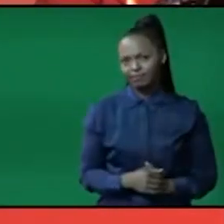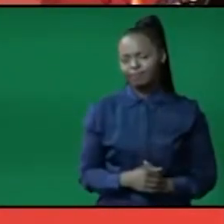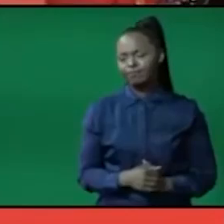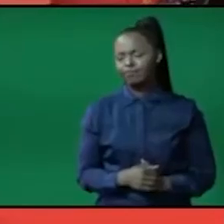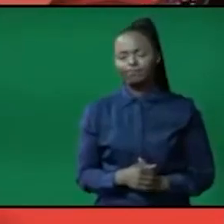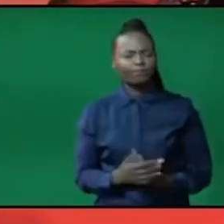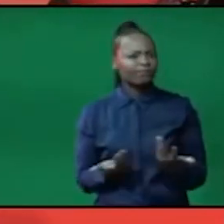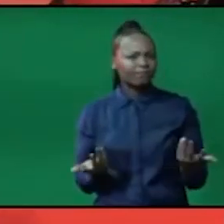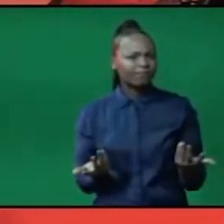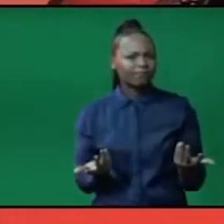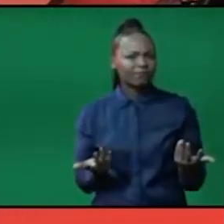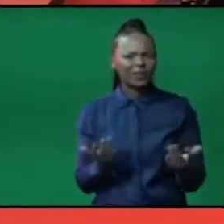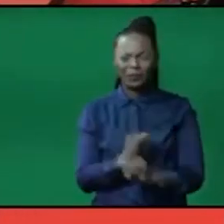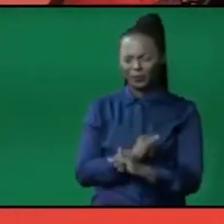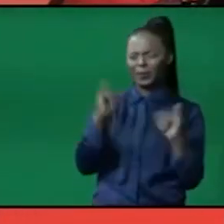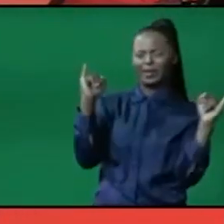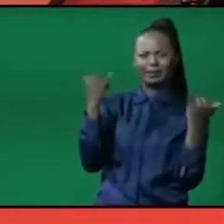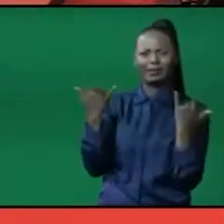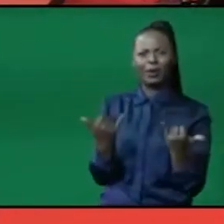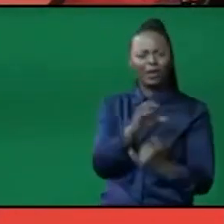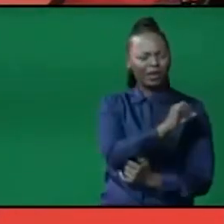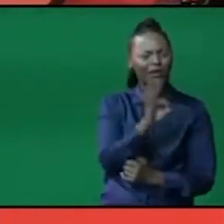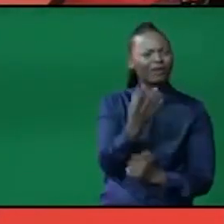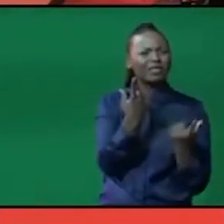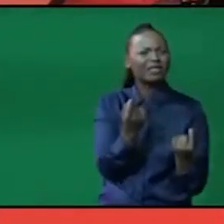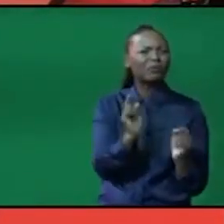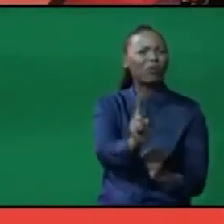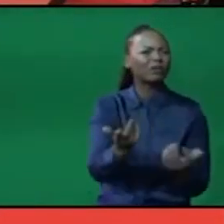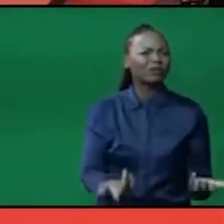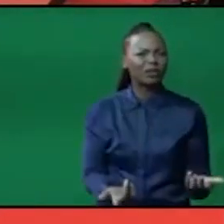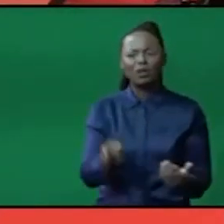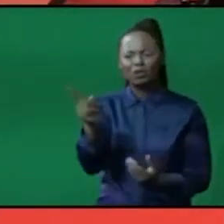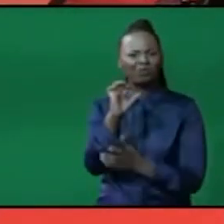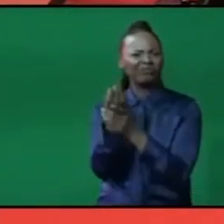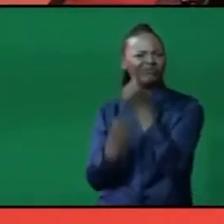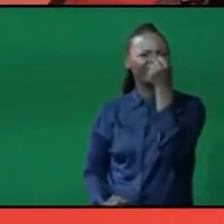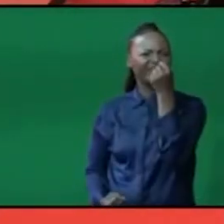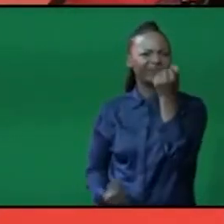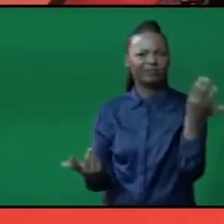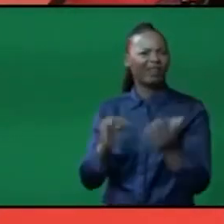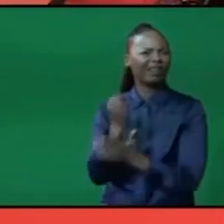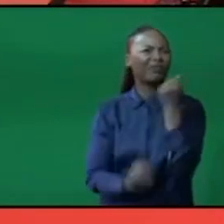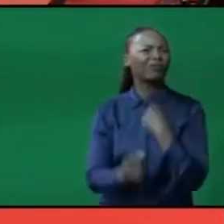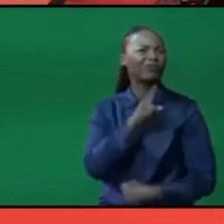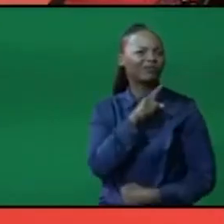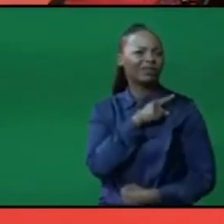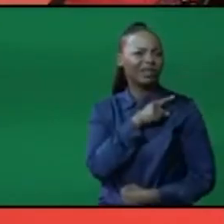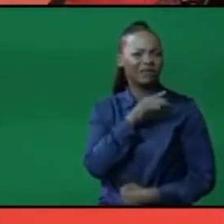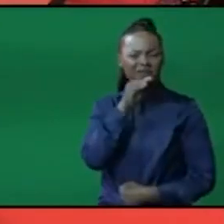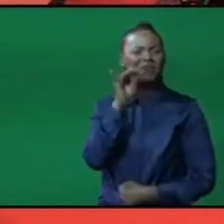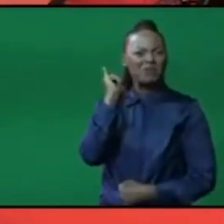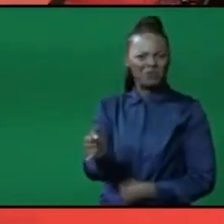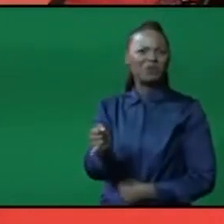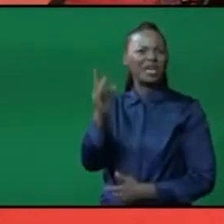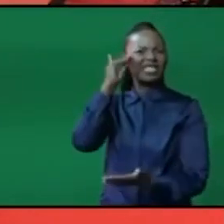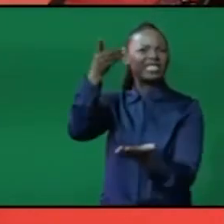So, what is worse about what the EFF did that day to make you walk out? It's an irrational decision which